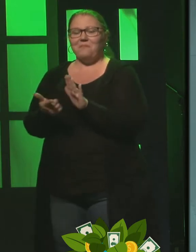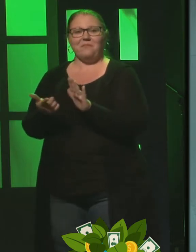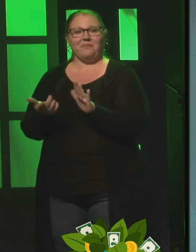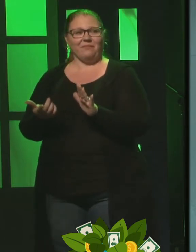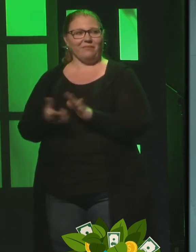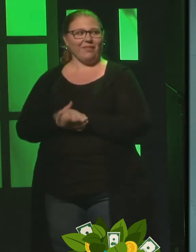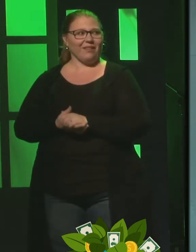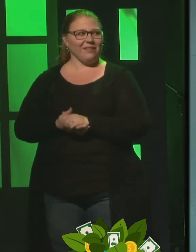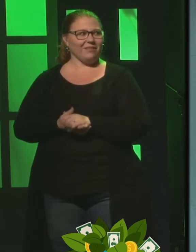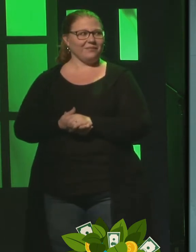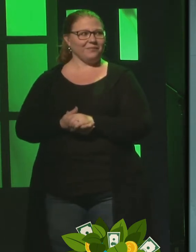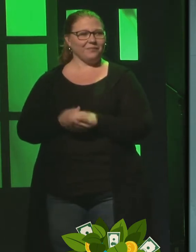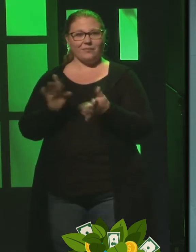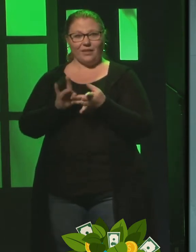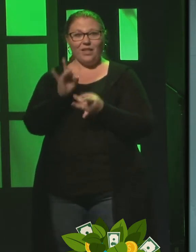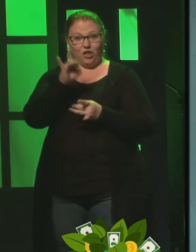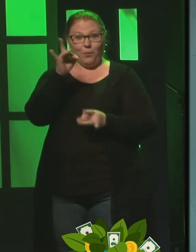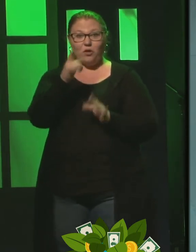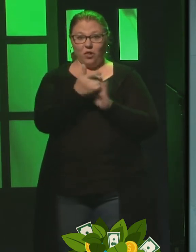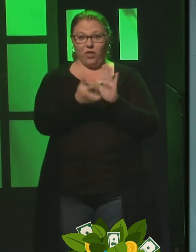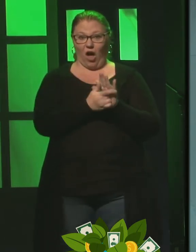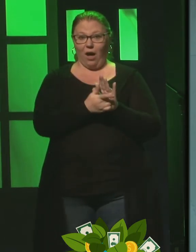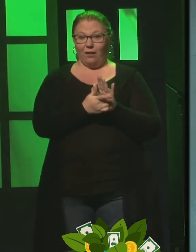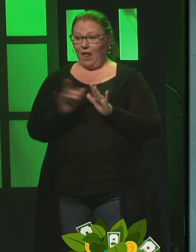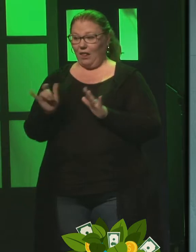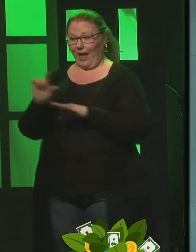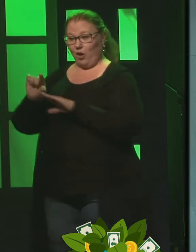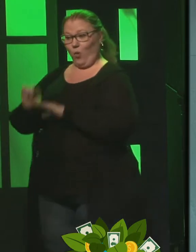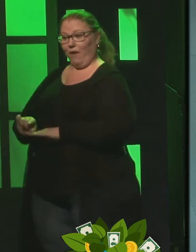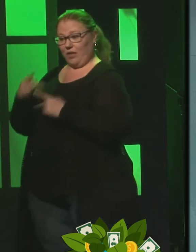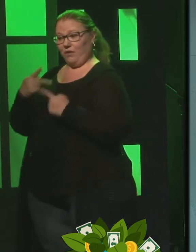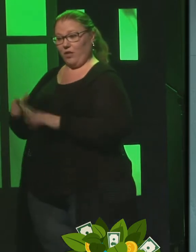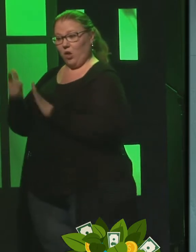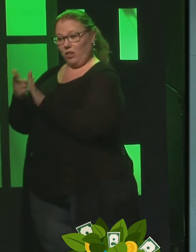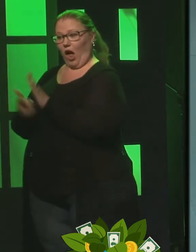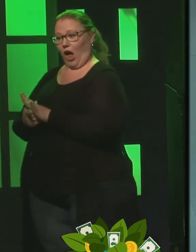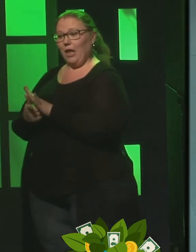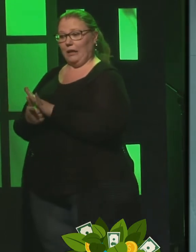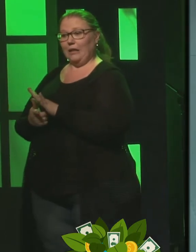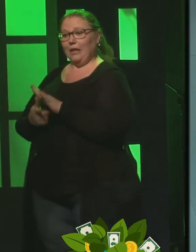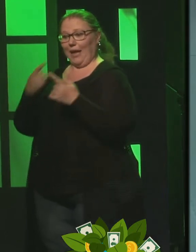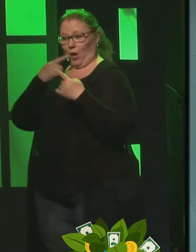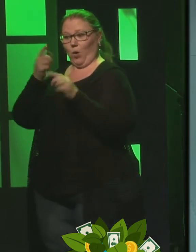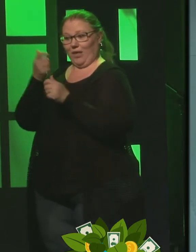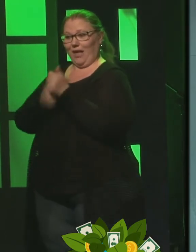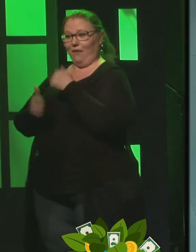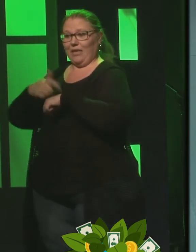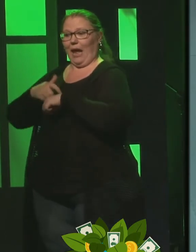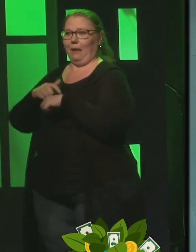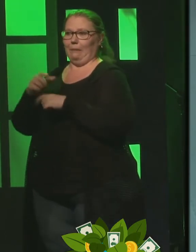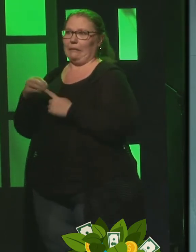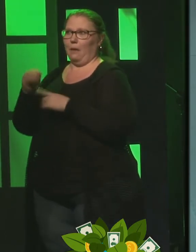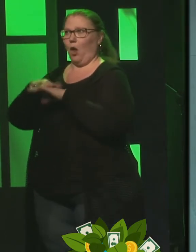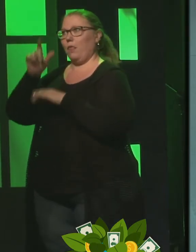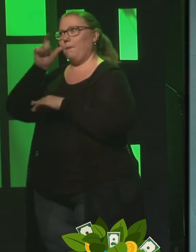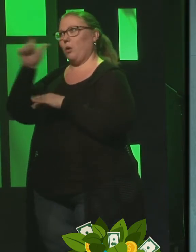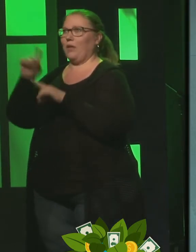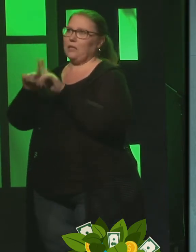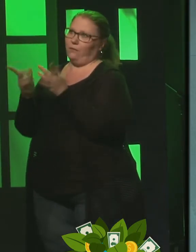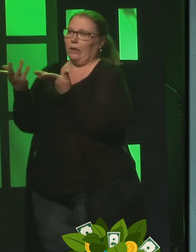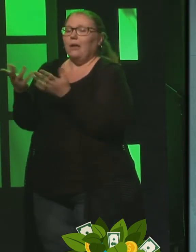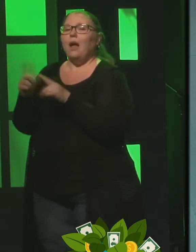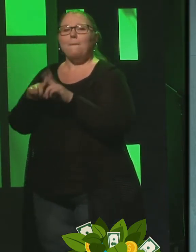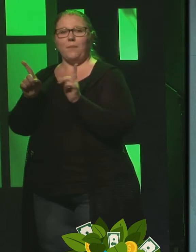thing. There's a spiritual law, just like gravity is a physical law. It works every time, unless you go up to the moon, then it's different, right?